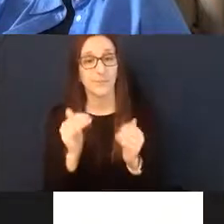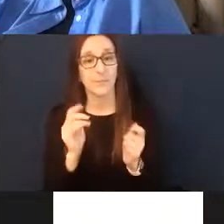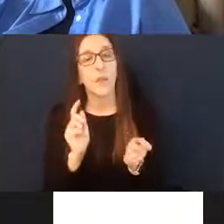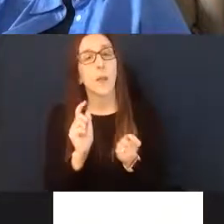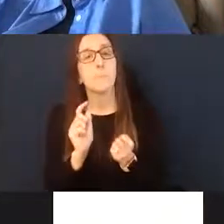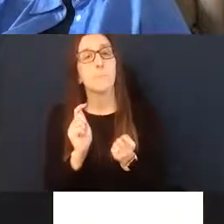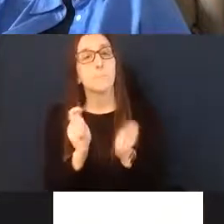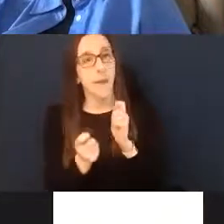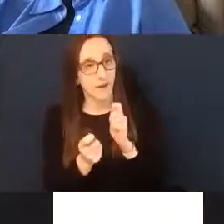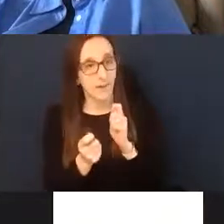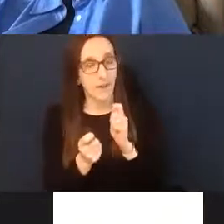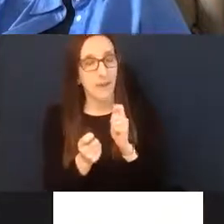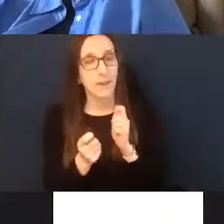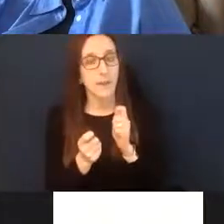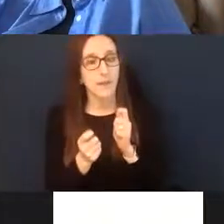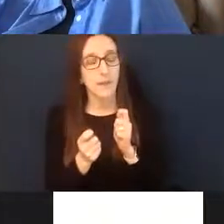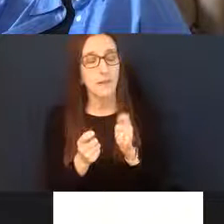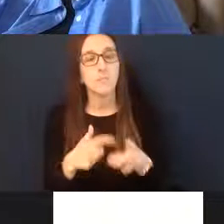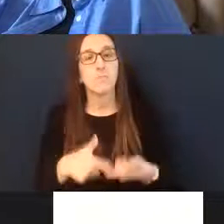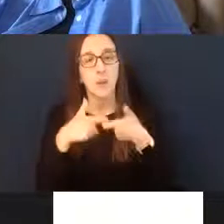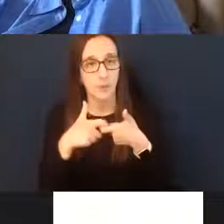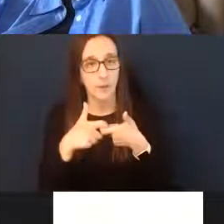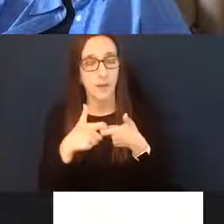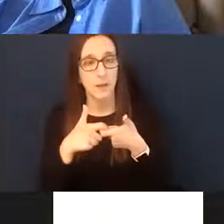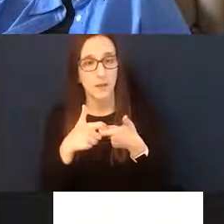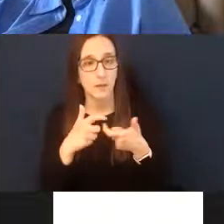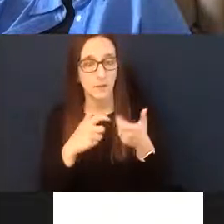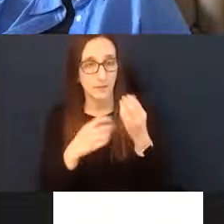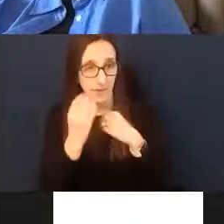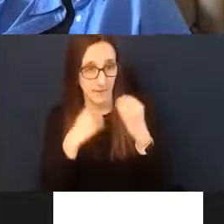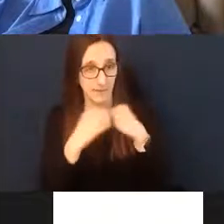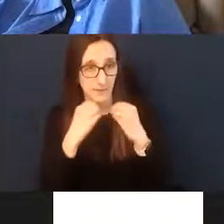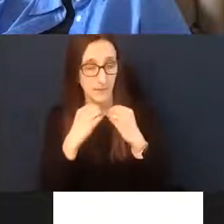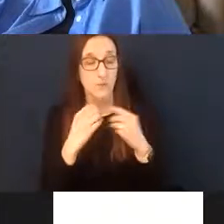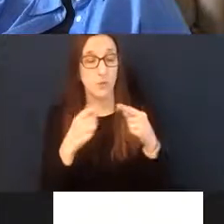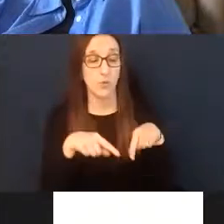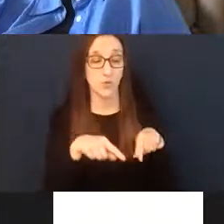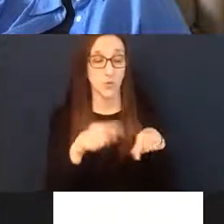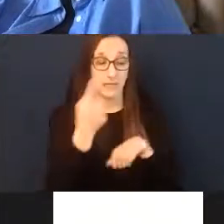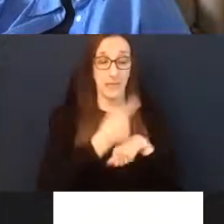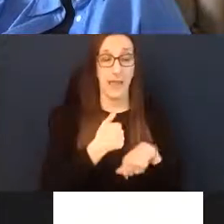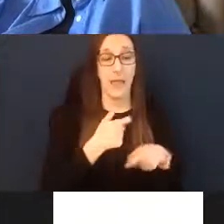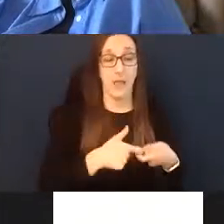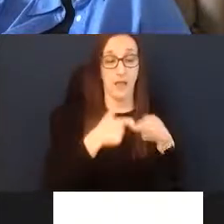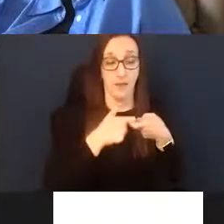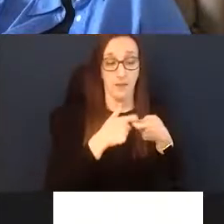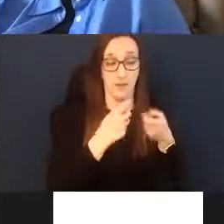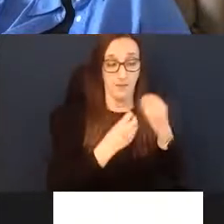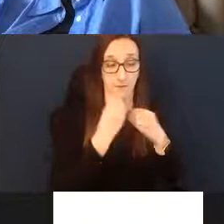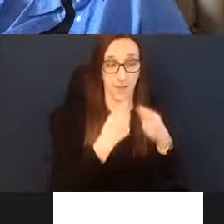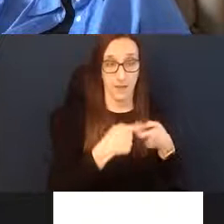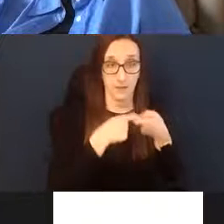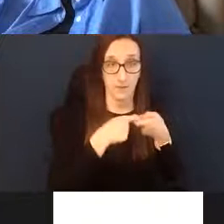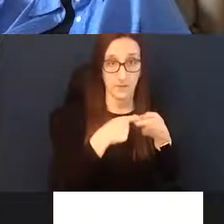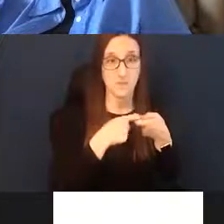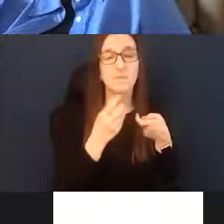modified intermittent fasting. So this is when on your days that you are fasting, you only eat about